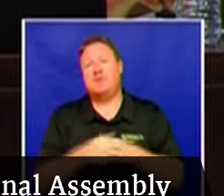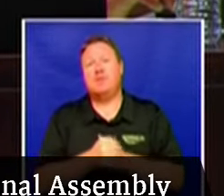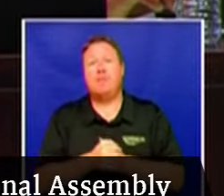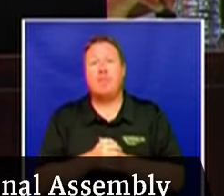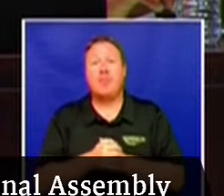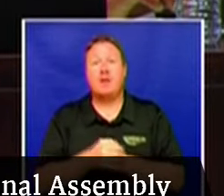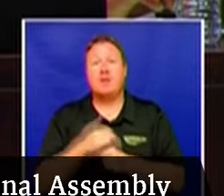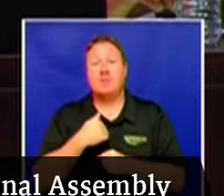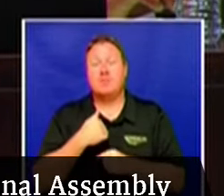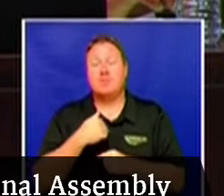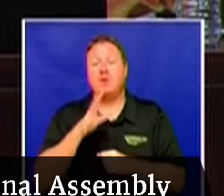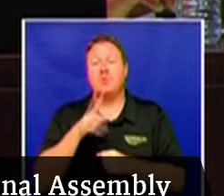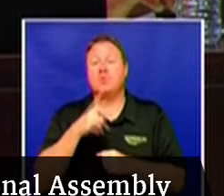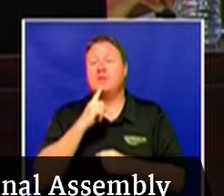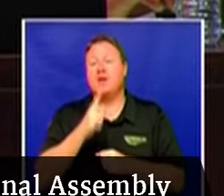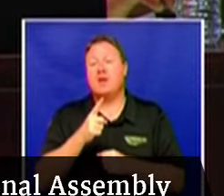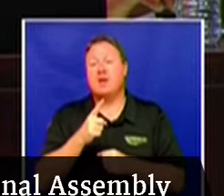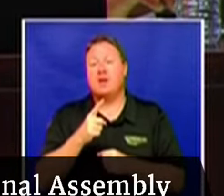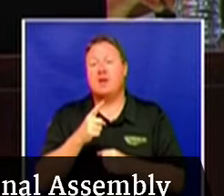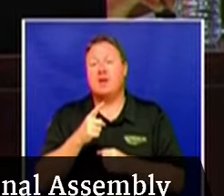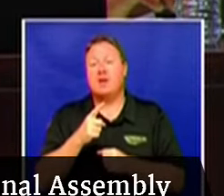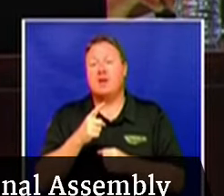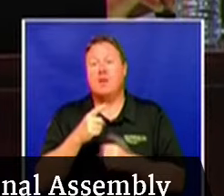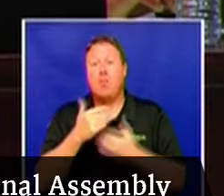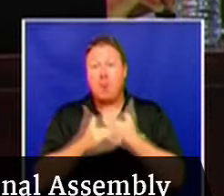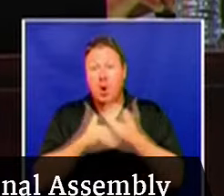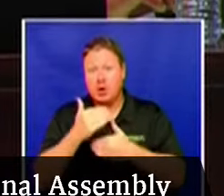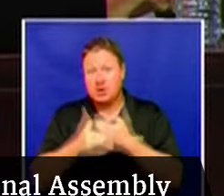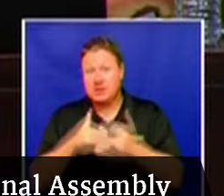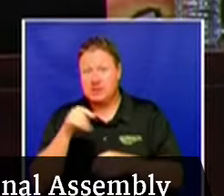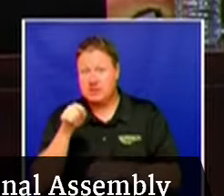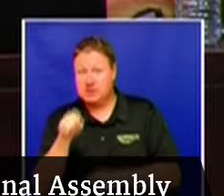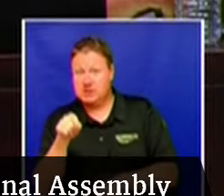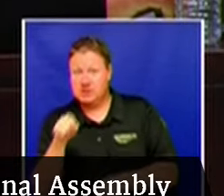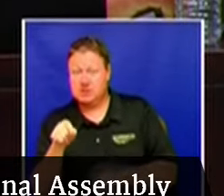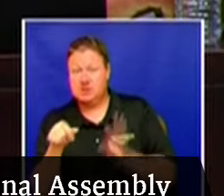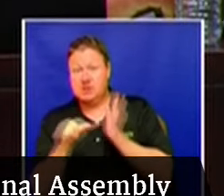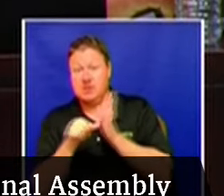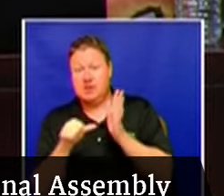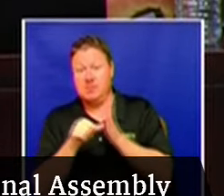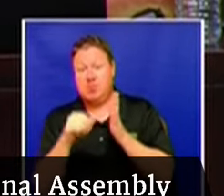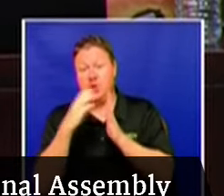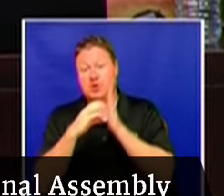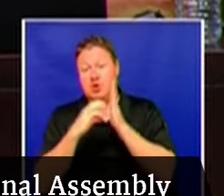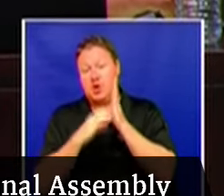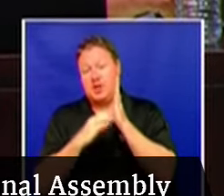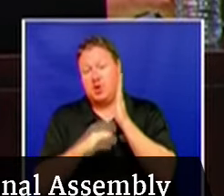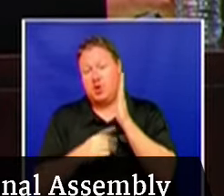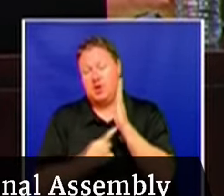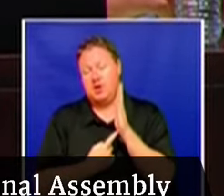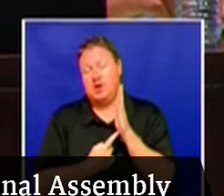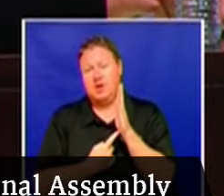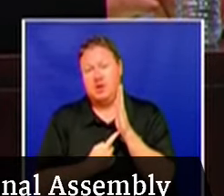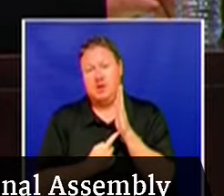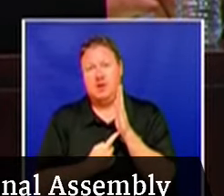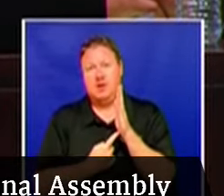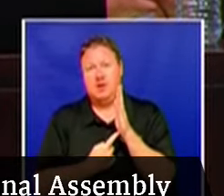I would say due process is an important criteria as